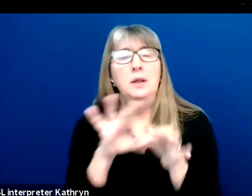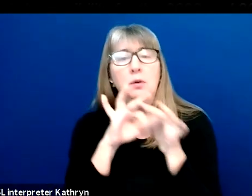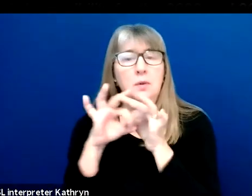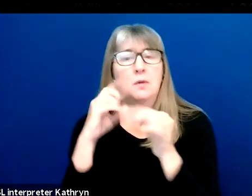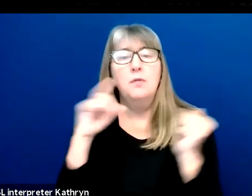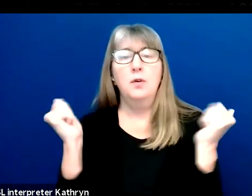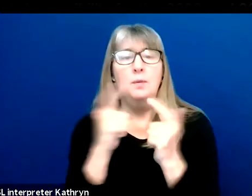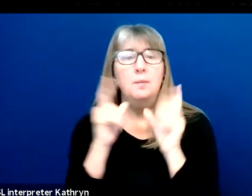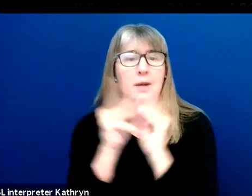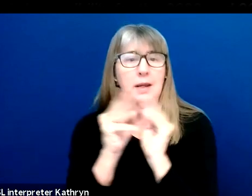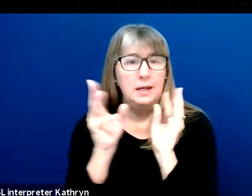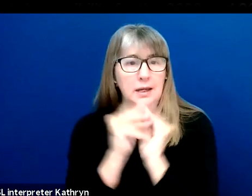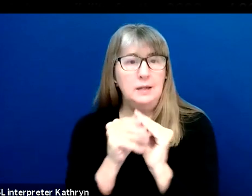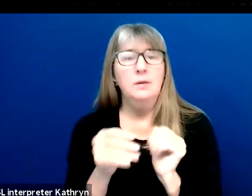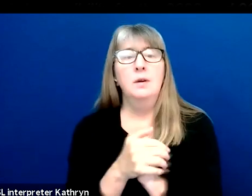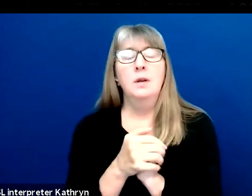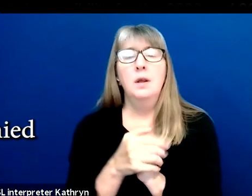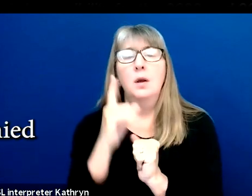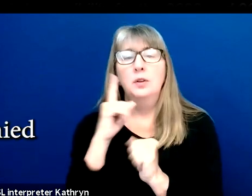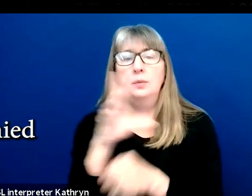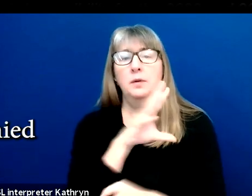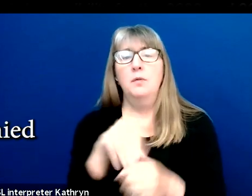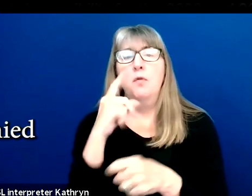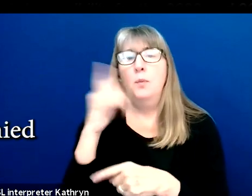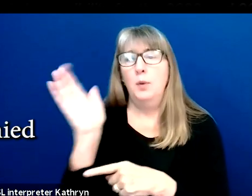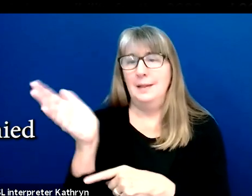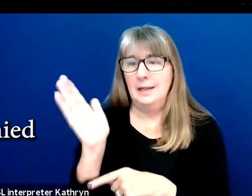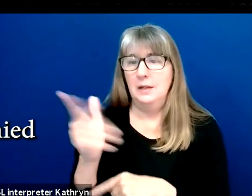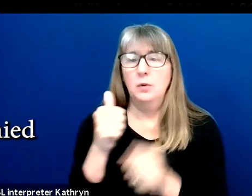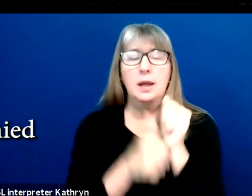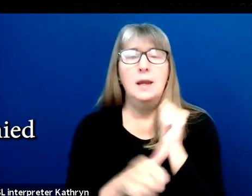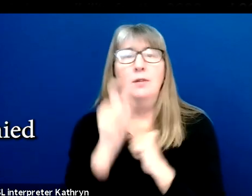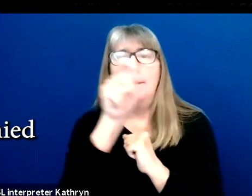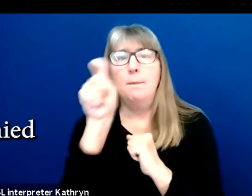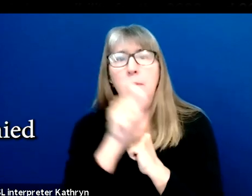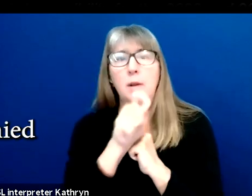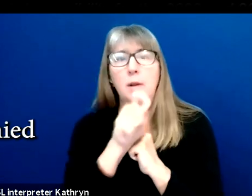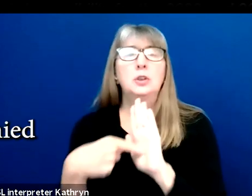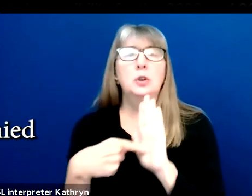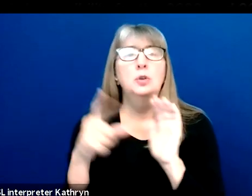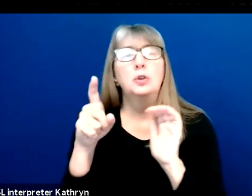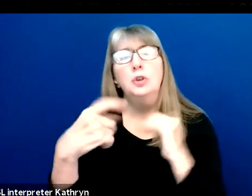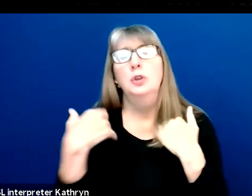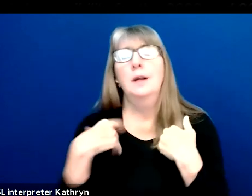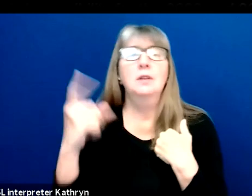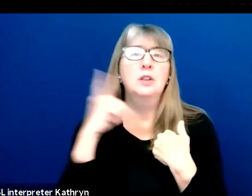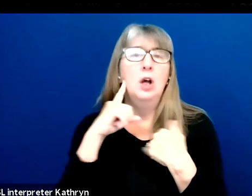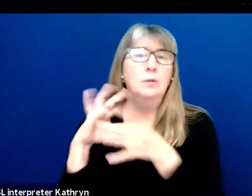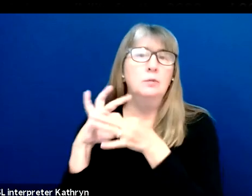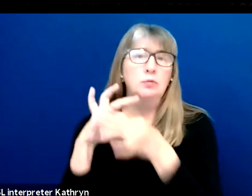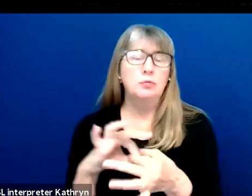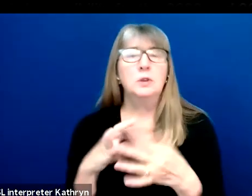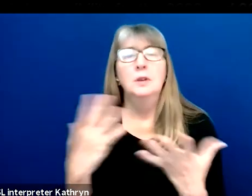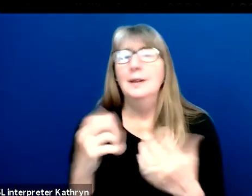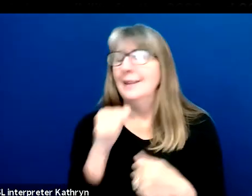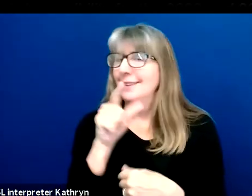specifically with regards to presentations. So every plot shown on a slide should be accompanied by a sonified version, but this is absolutely not